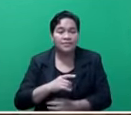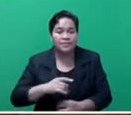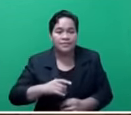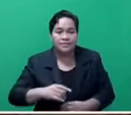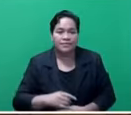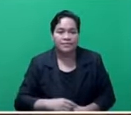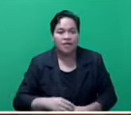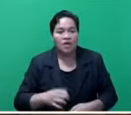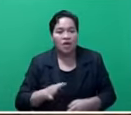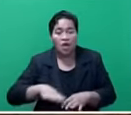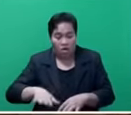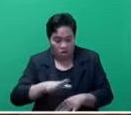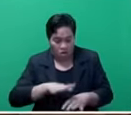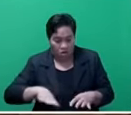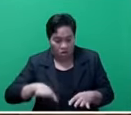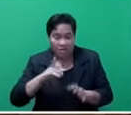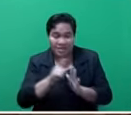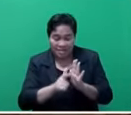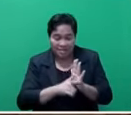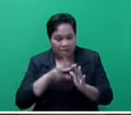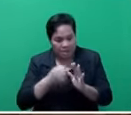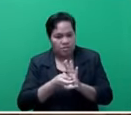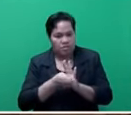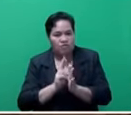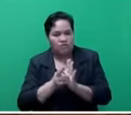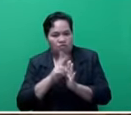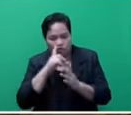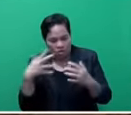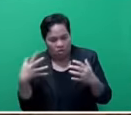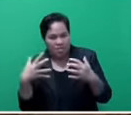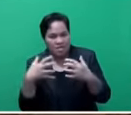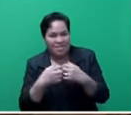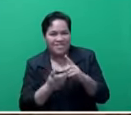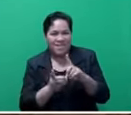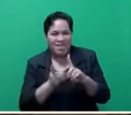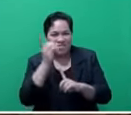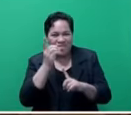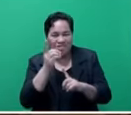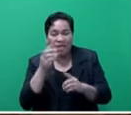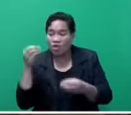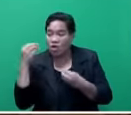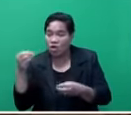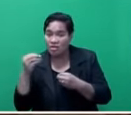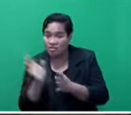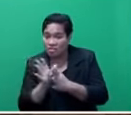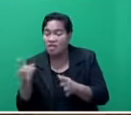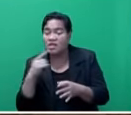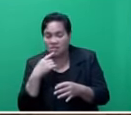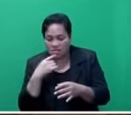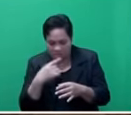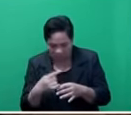should be reviewed and updated on a regular basis to accommodate changing developments. Auditor General's recommendation was that the department should consider